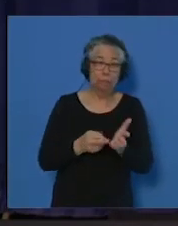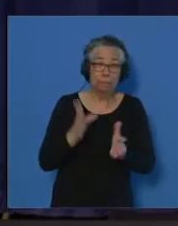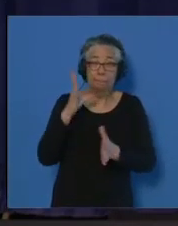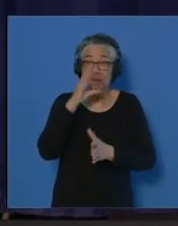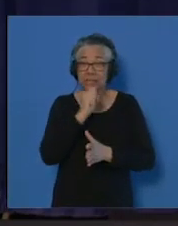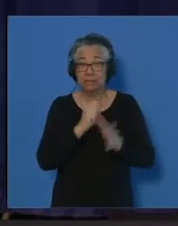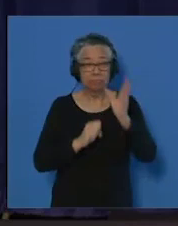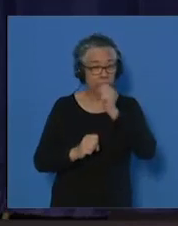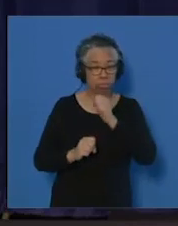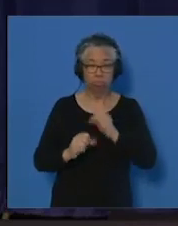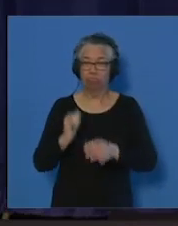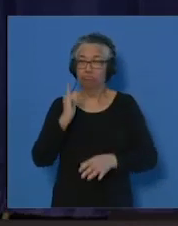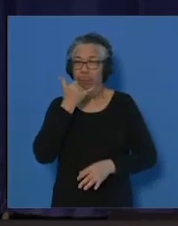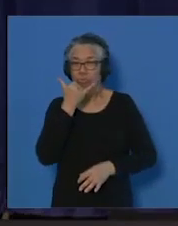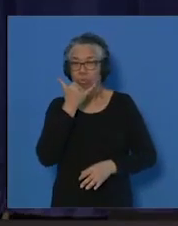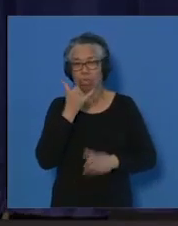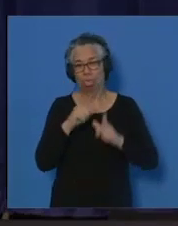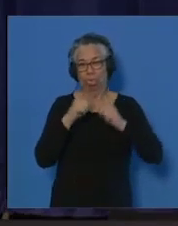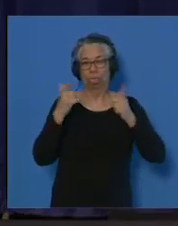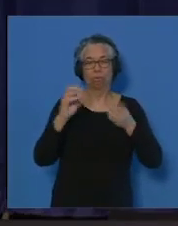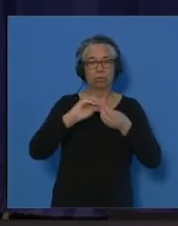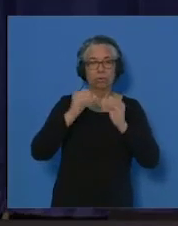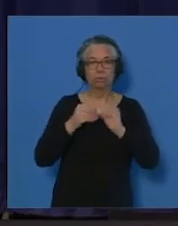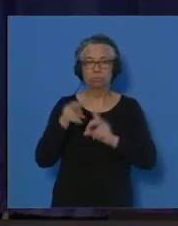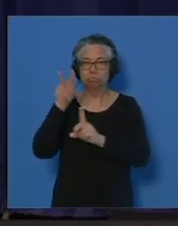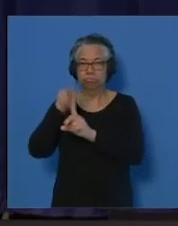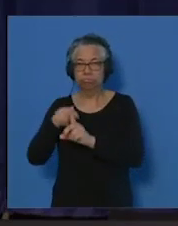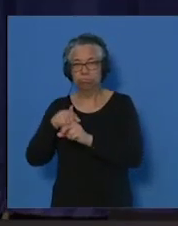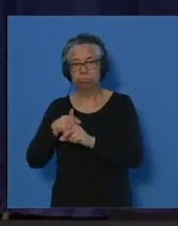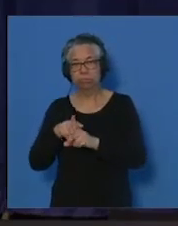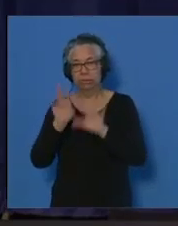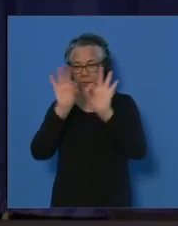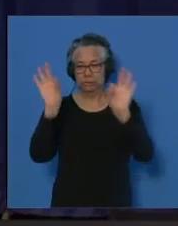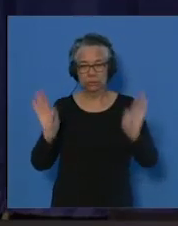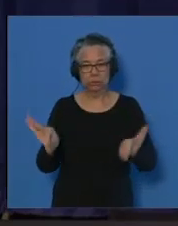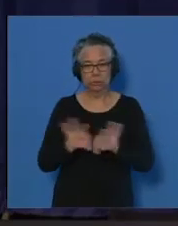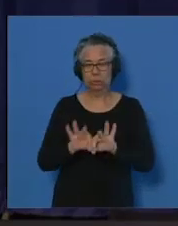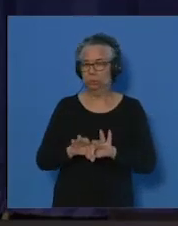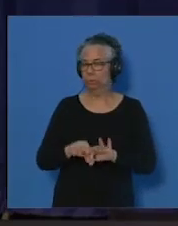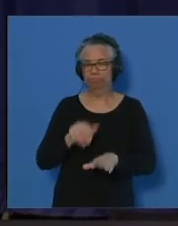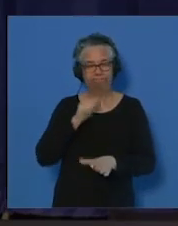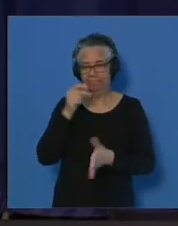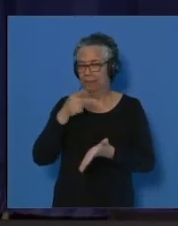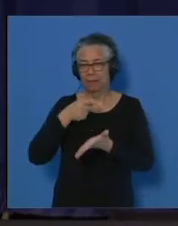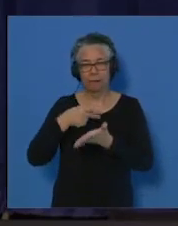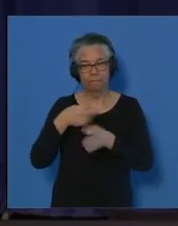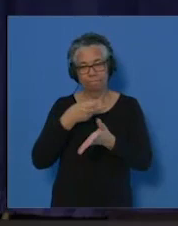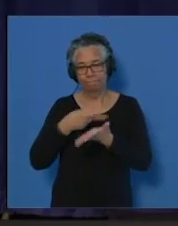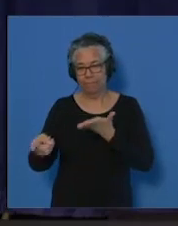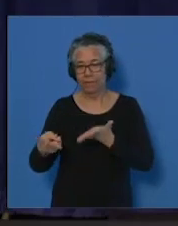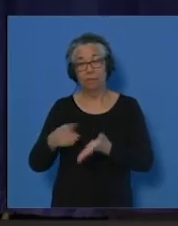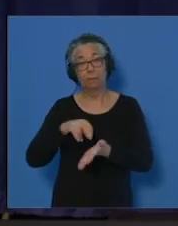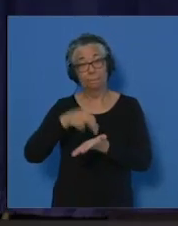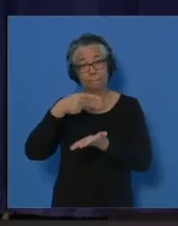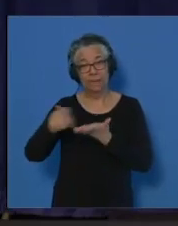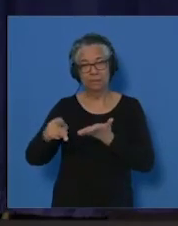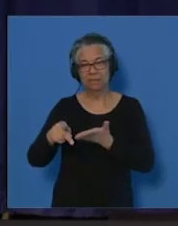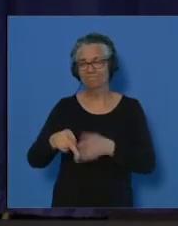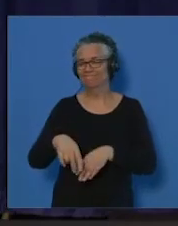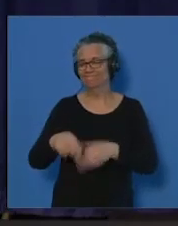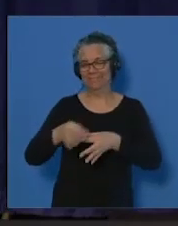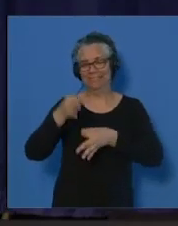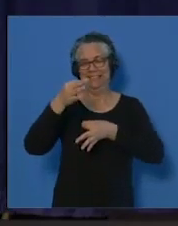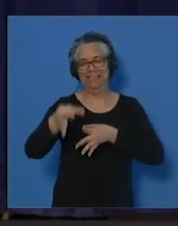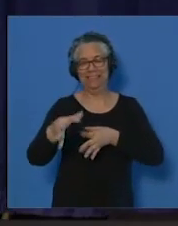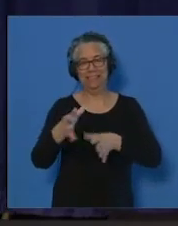or inaccurate in a large number of applications, resulting in many failed payments and ultimately in delays in receiving